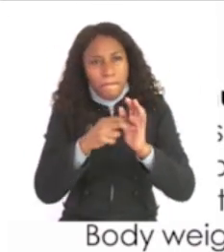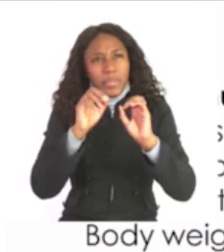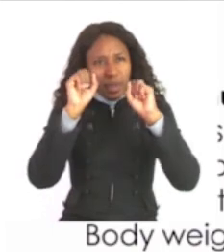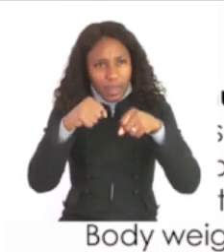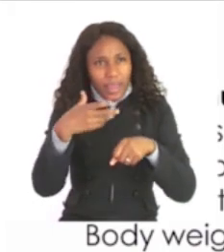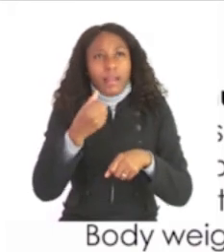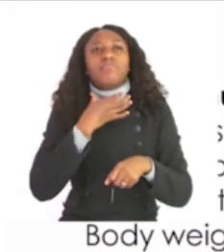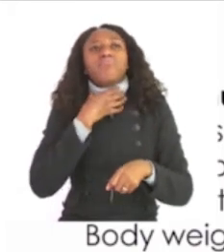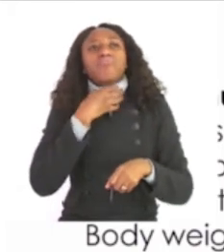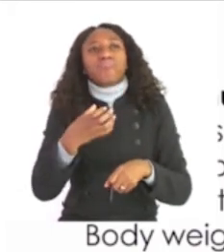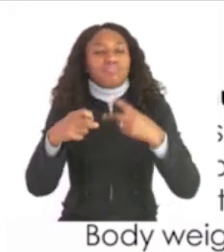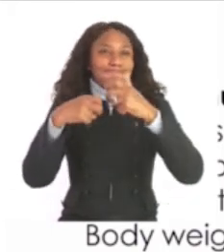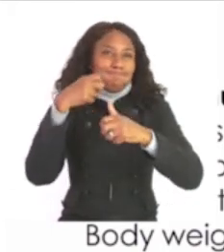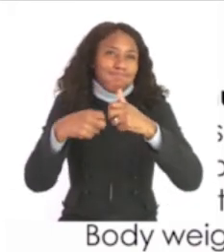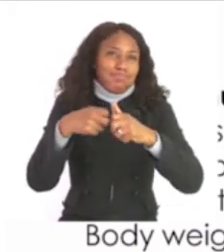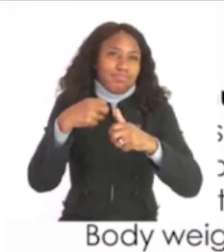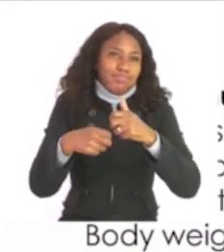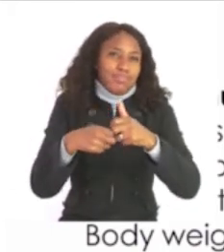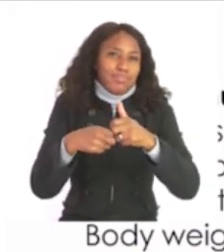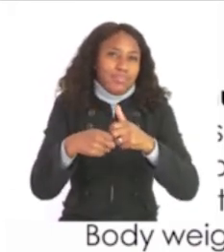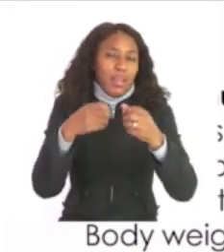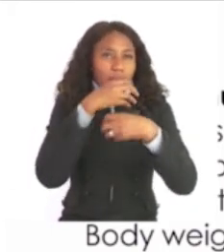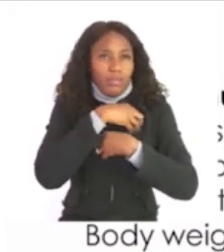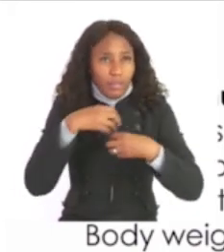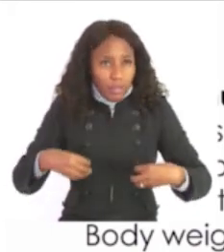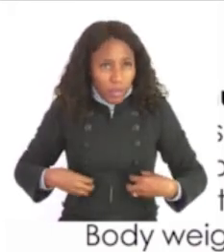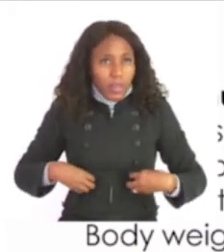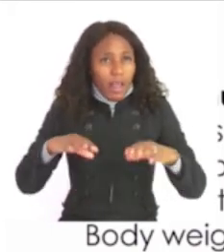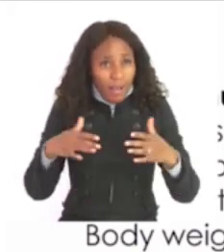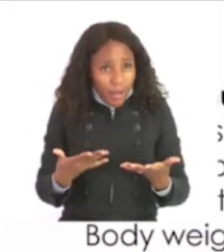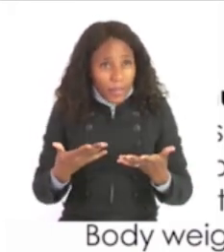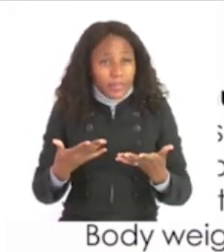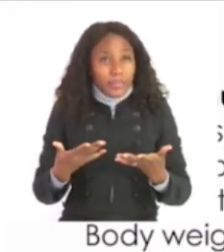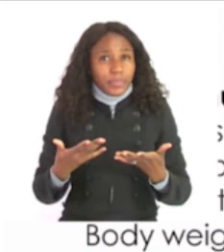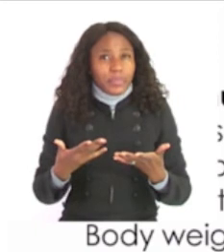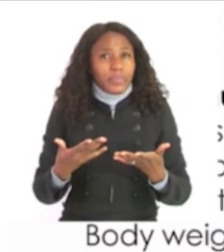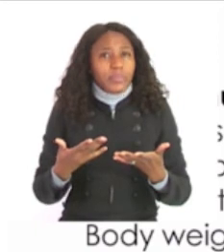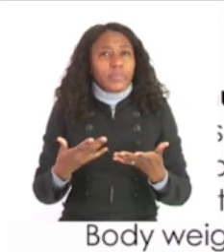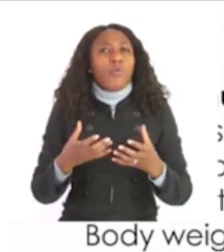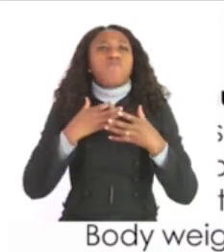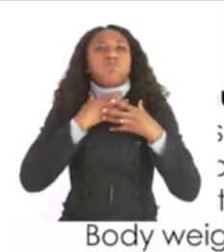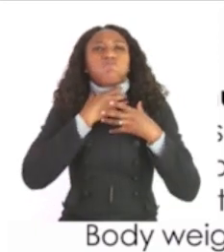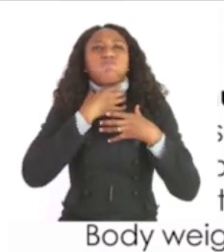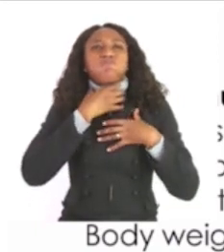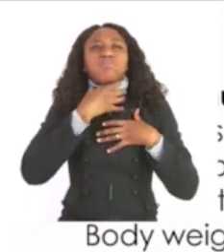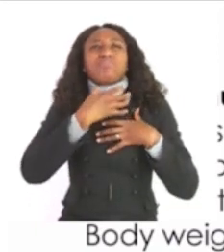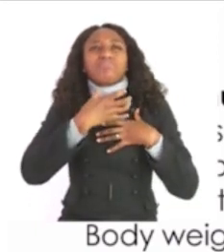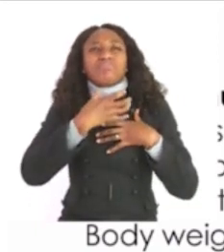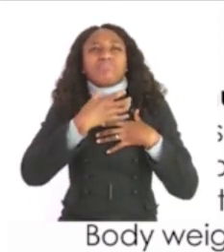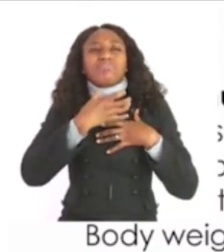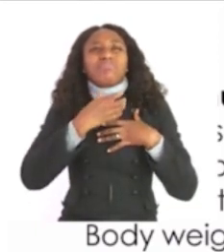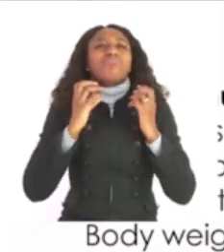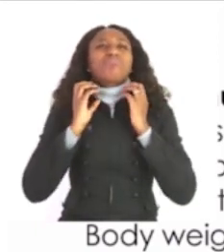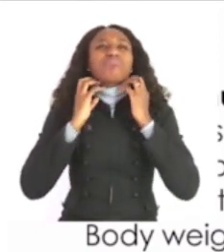a disease called goiter. And the symptoms of goiter is the swelling of the